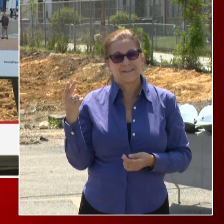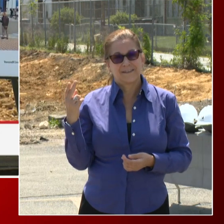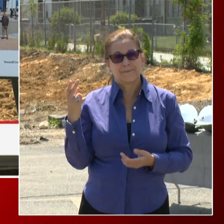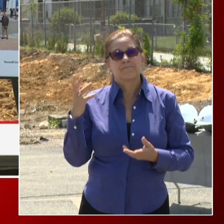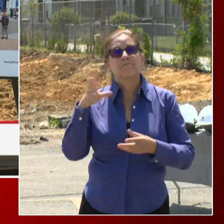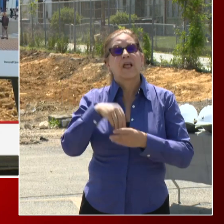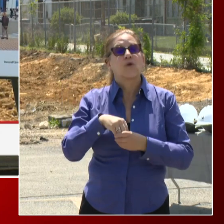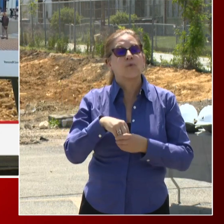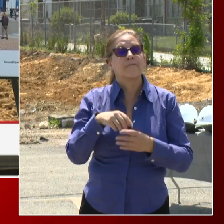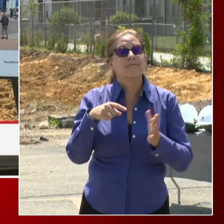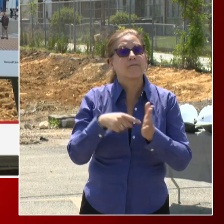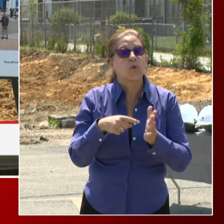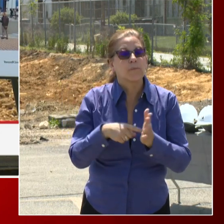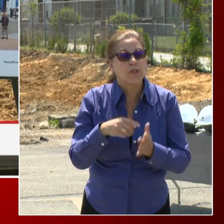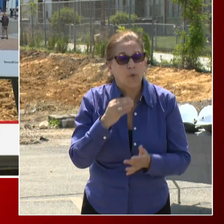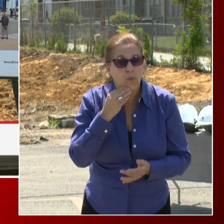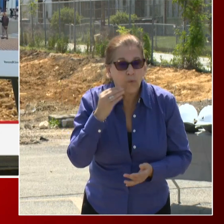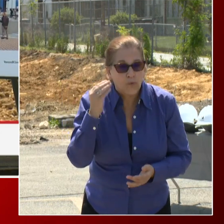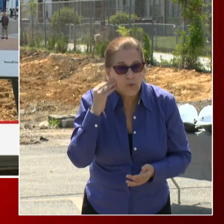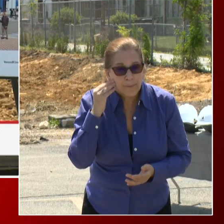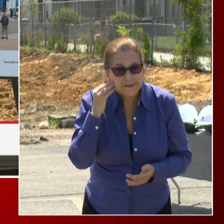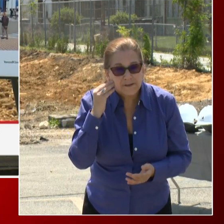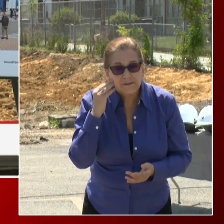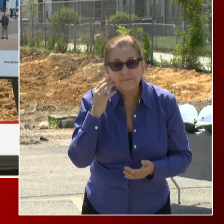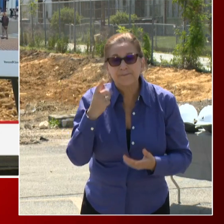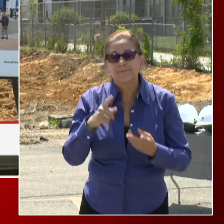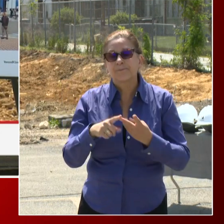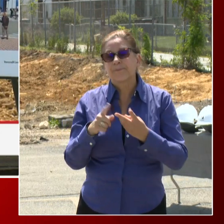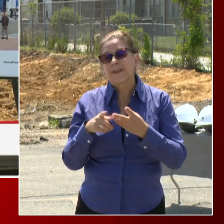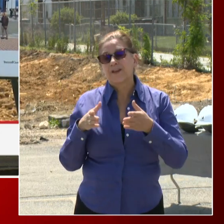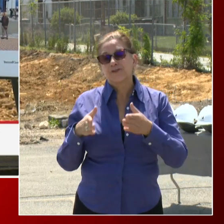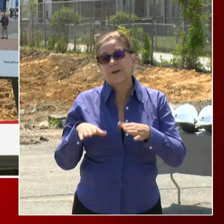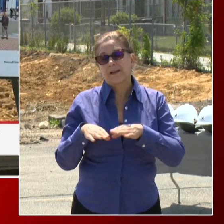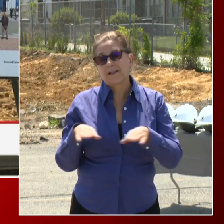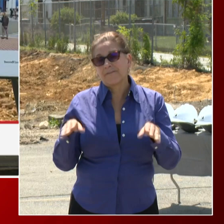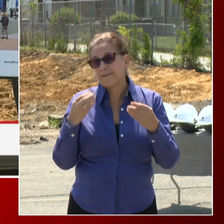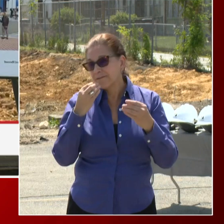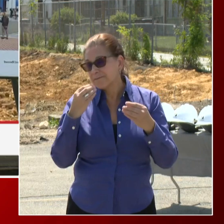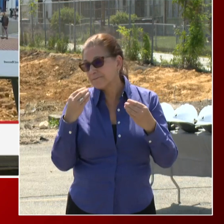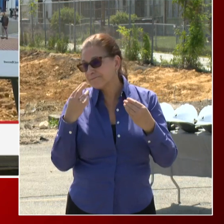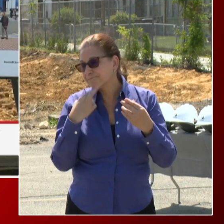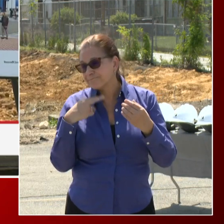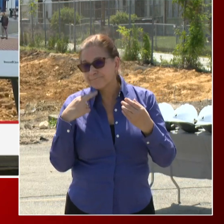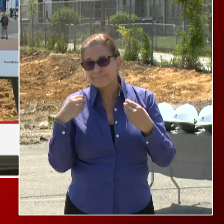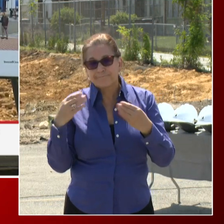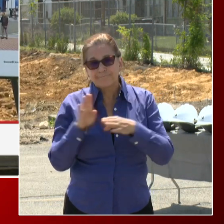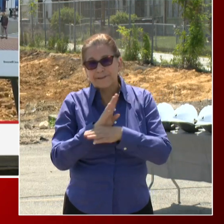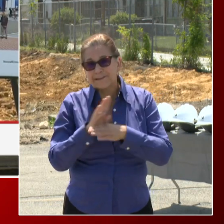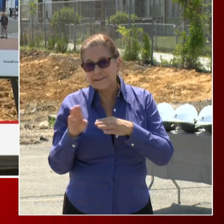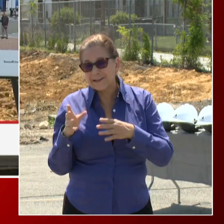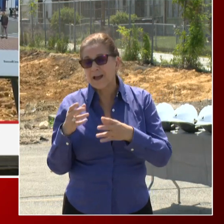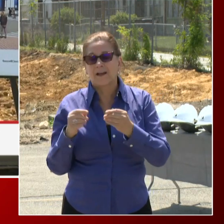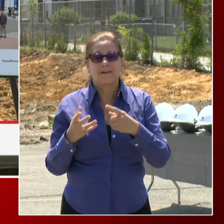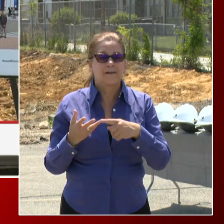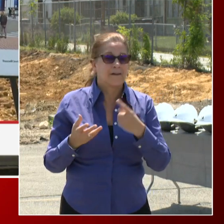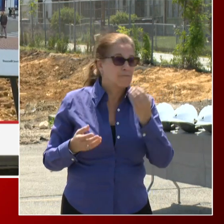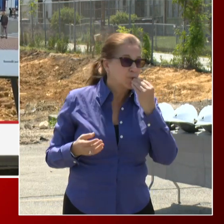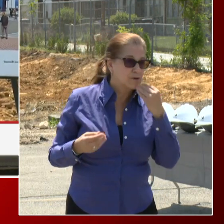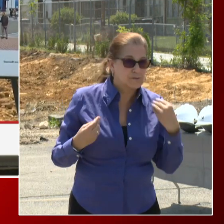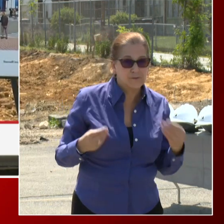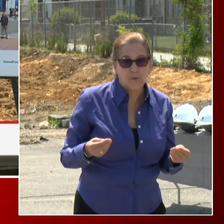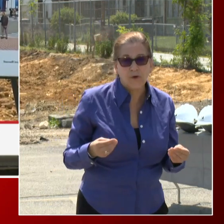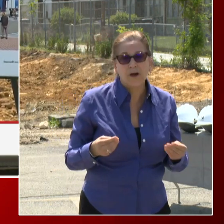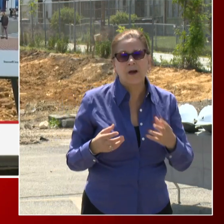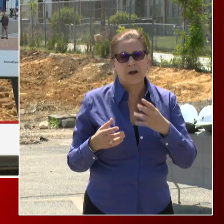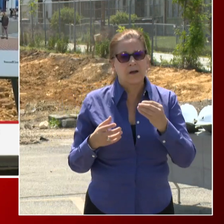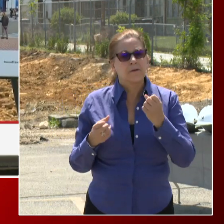street-level retail, a new grocery store, additional office space, community gathering space, and more. We talk